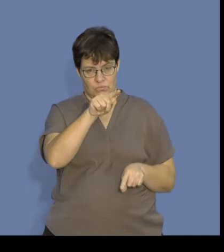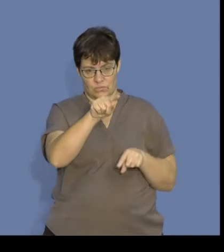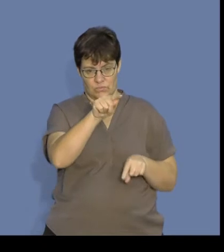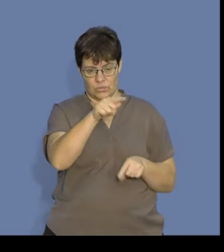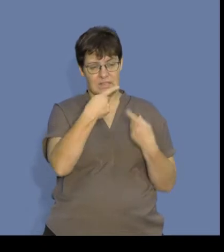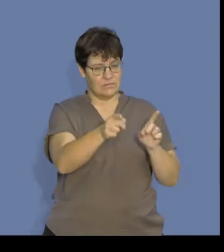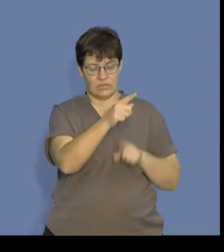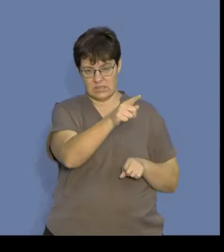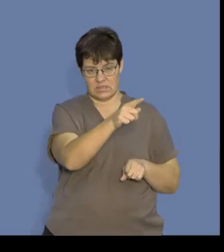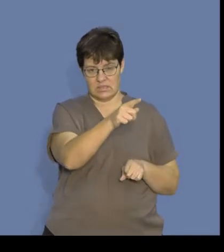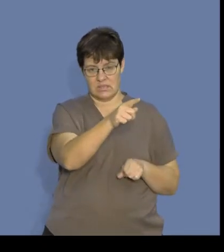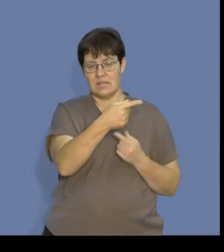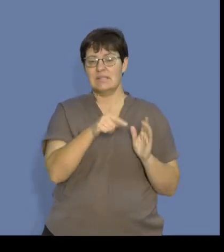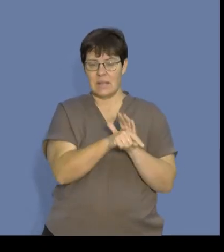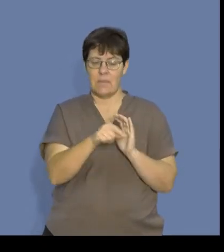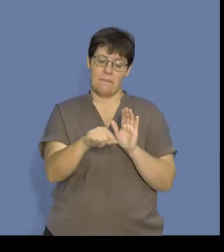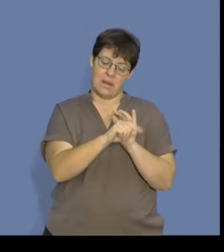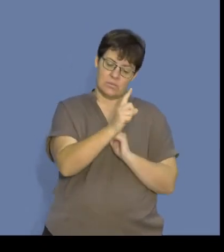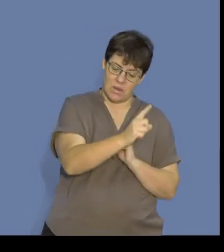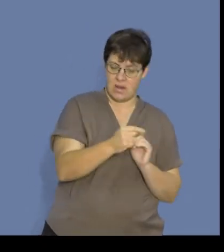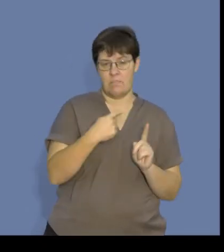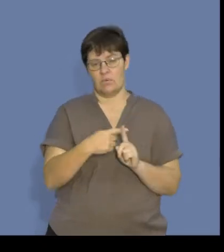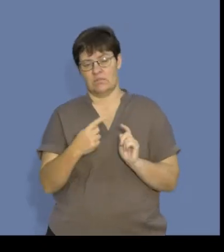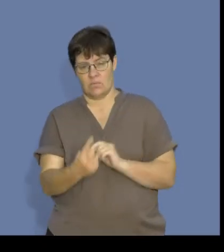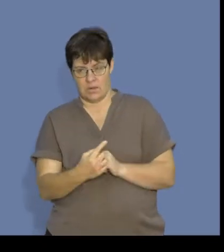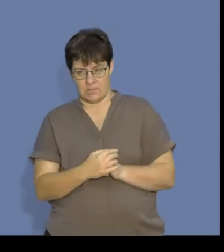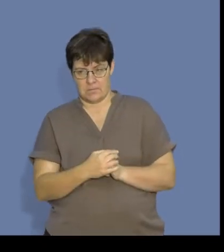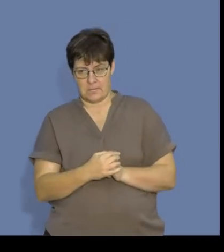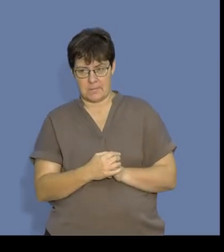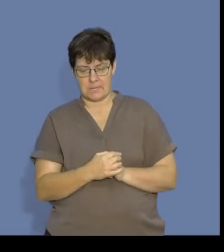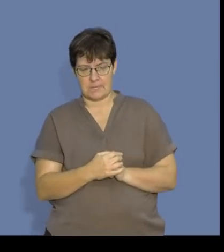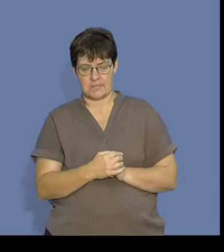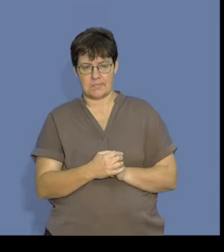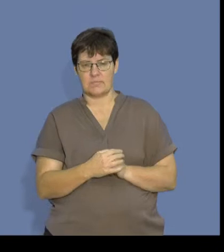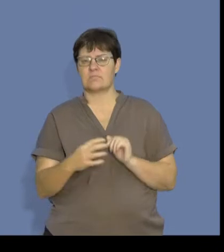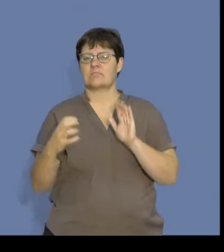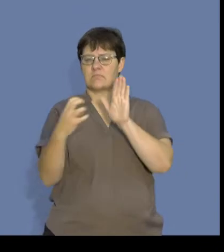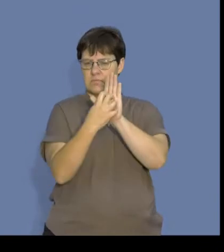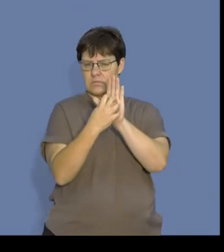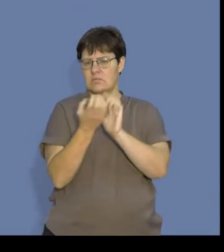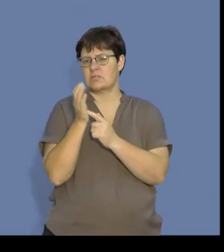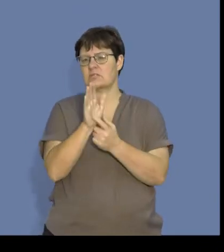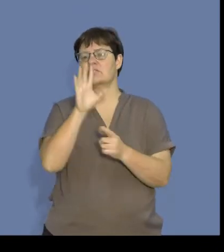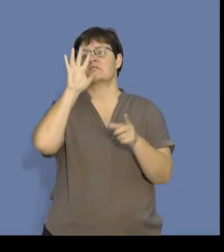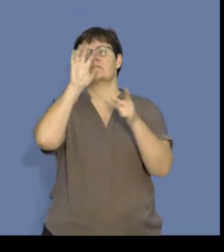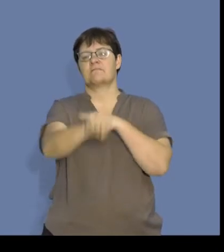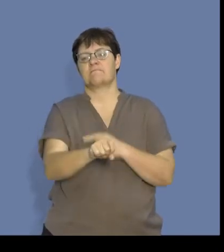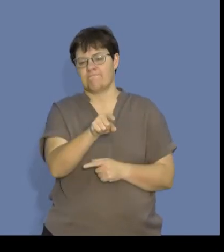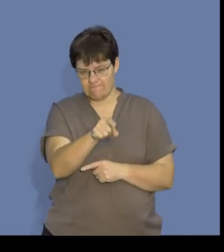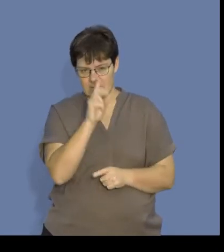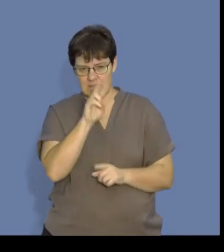And similarly with -1 and +1. And I will show you this in terms of the graph. How do we see it as